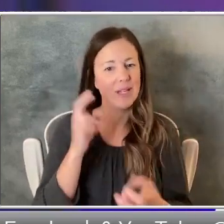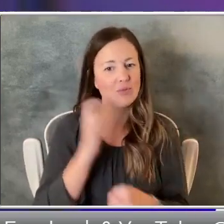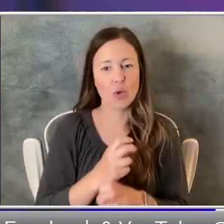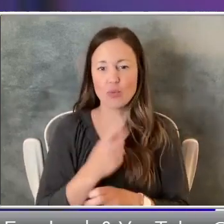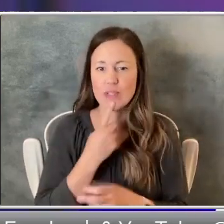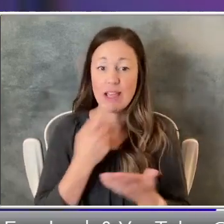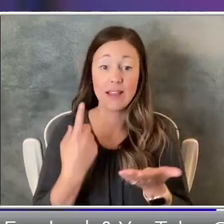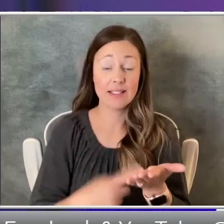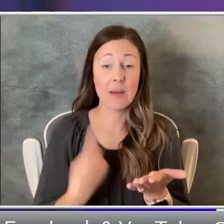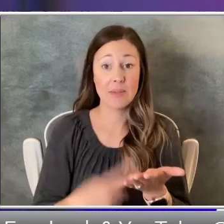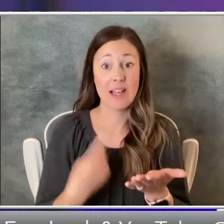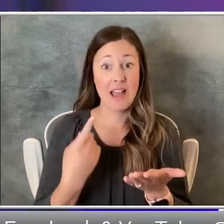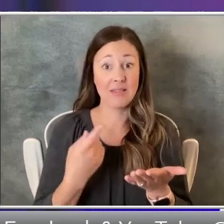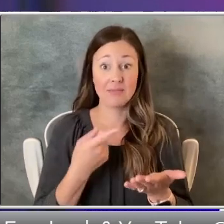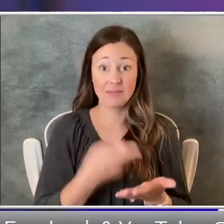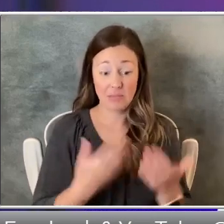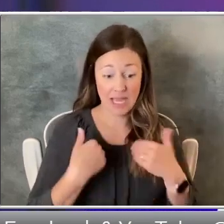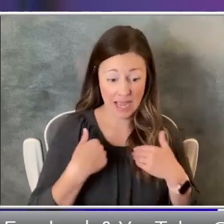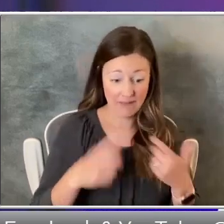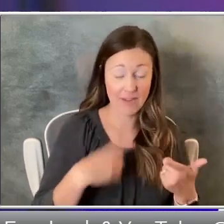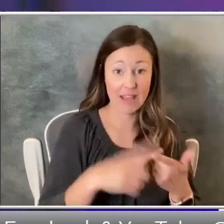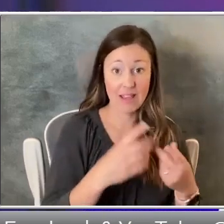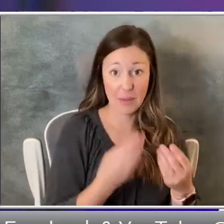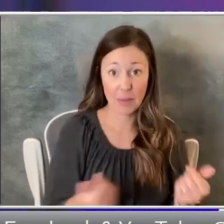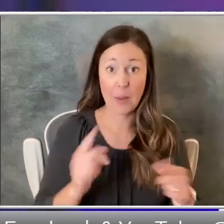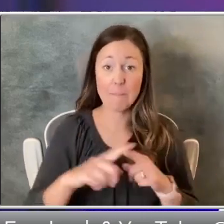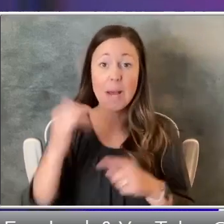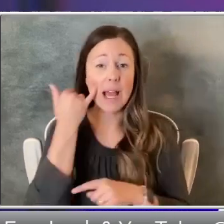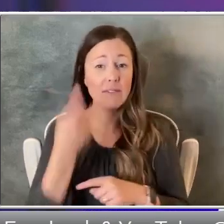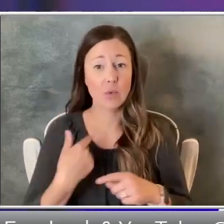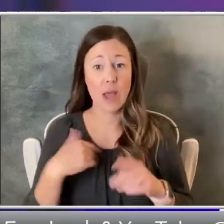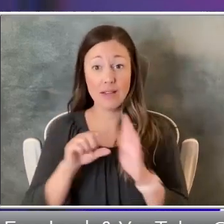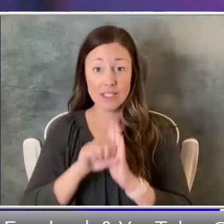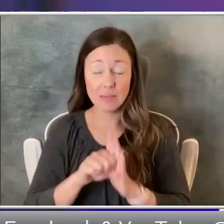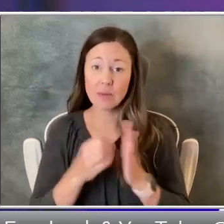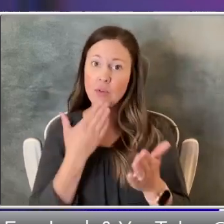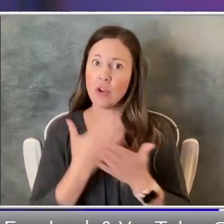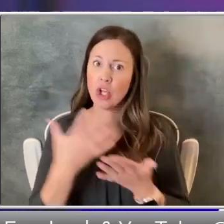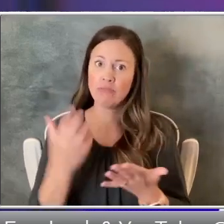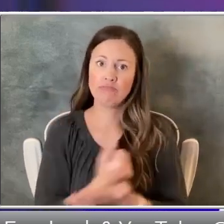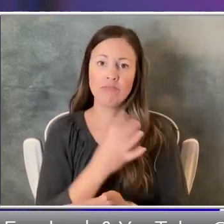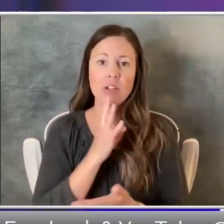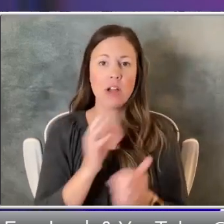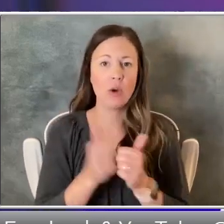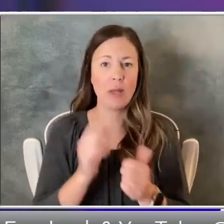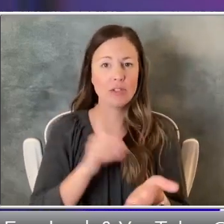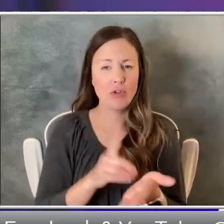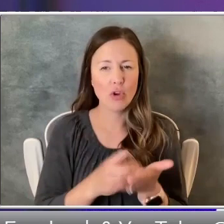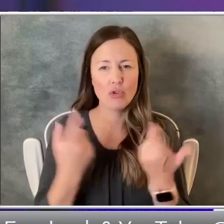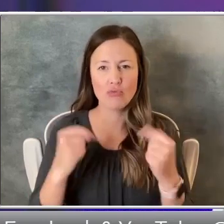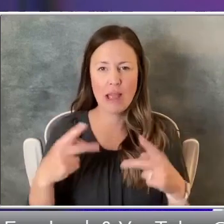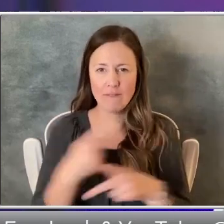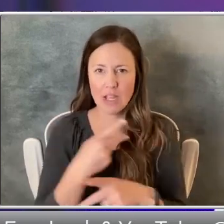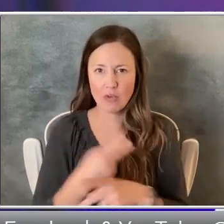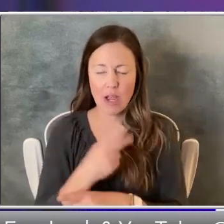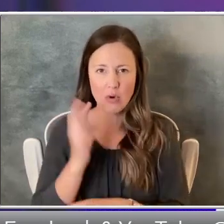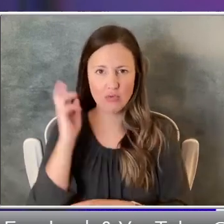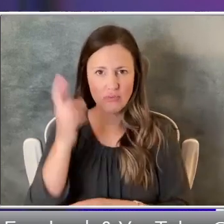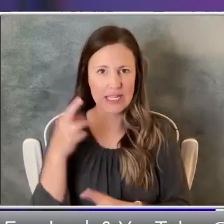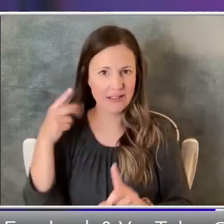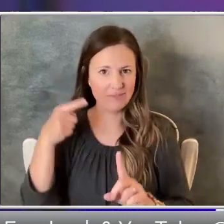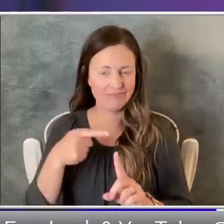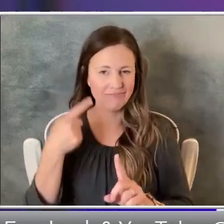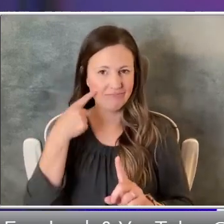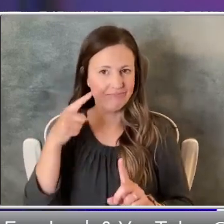sometimes these things run their course, but certainly if you have symptoms, it's good to talk with your physician and try to figure out what's the cause of this. When